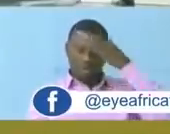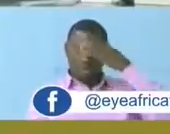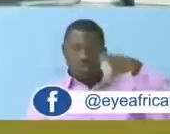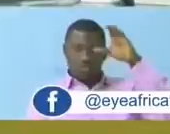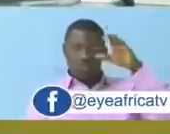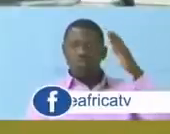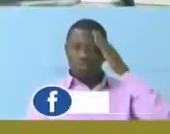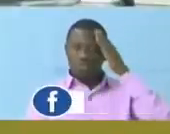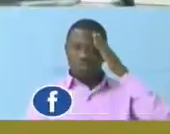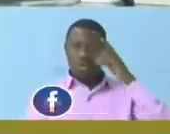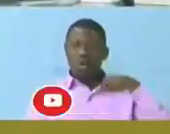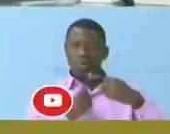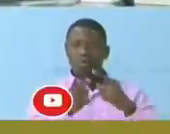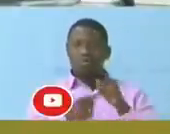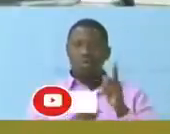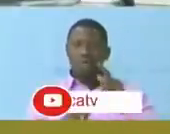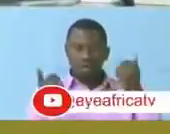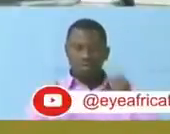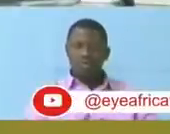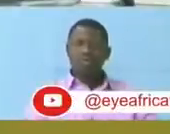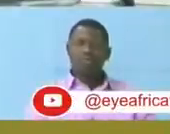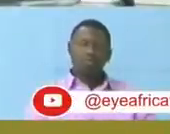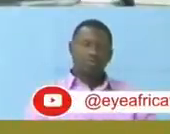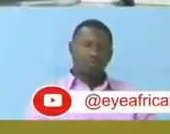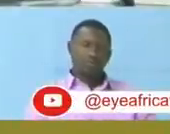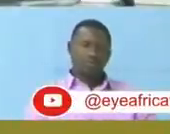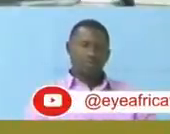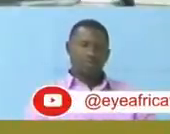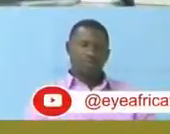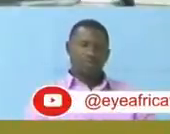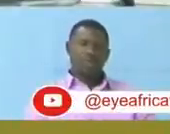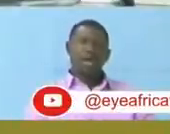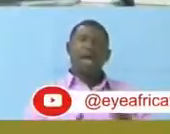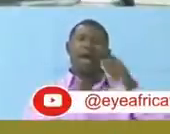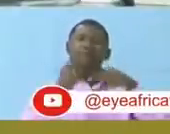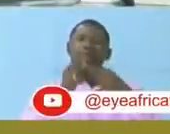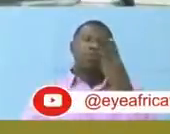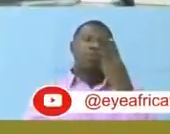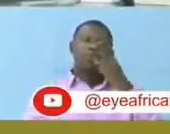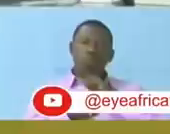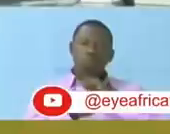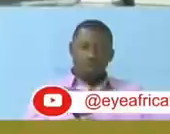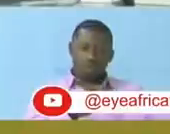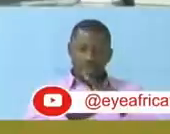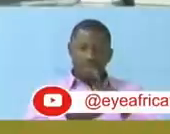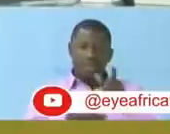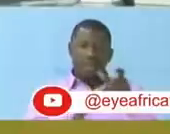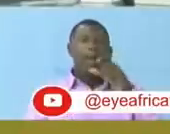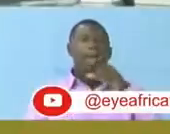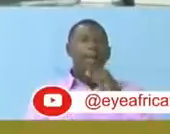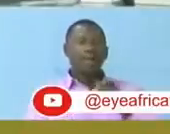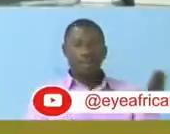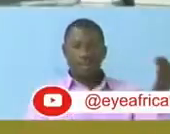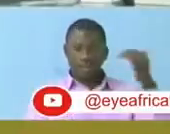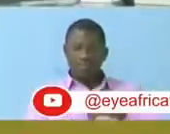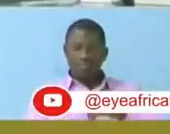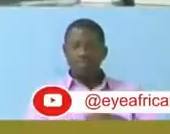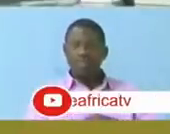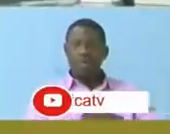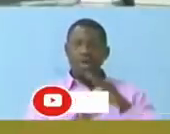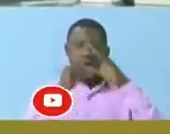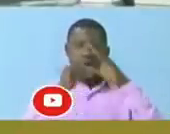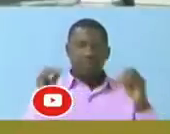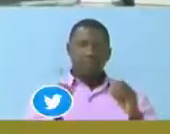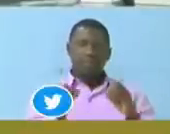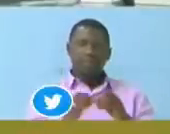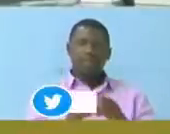After 2 weeks, he came to my office. Thank me. That he is compensated